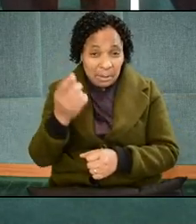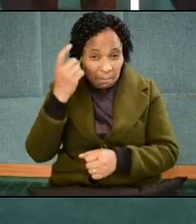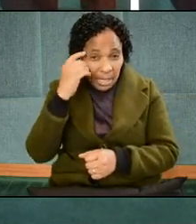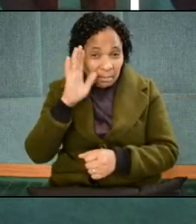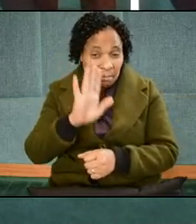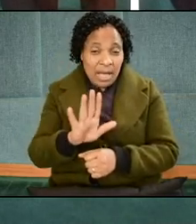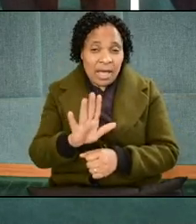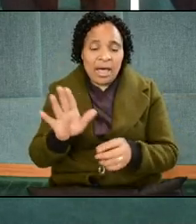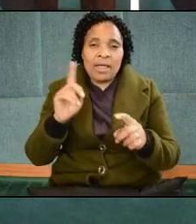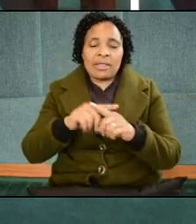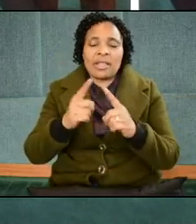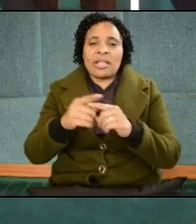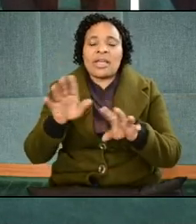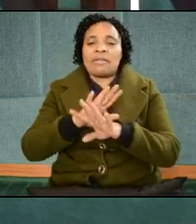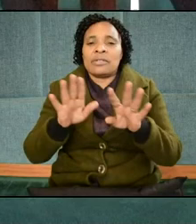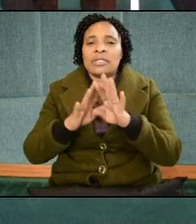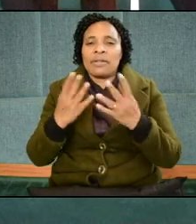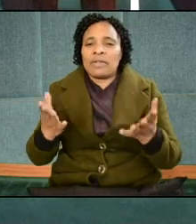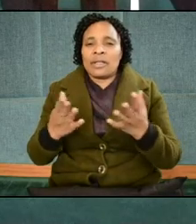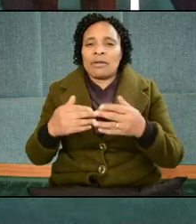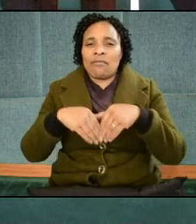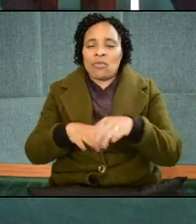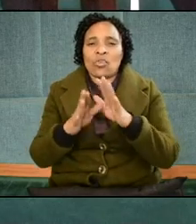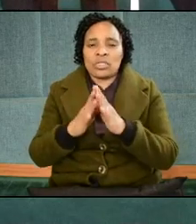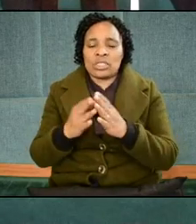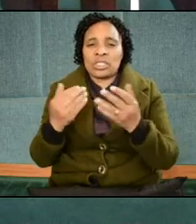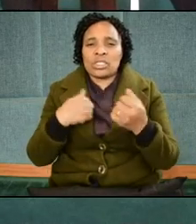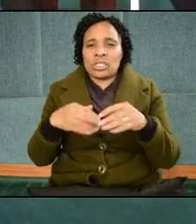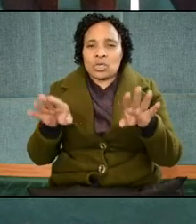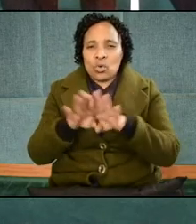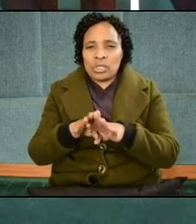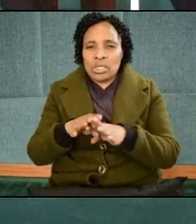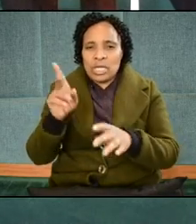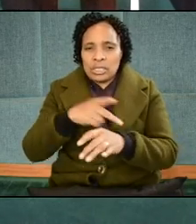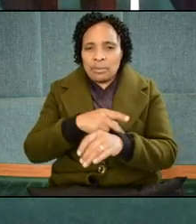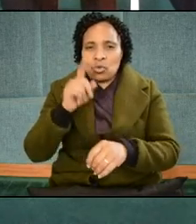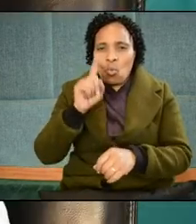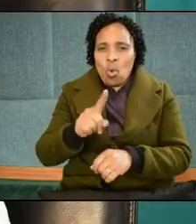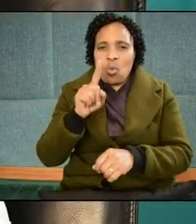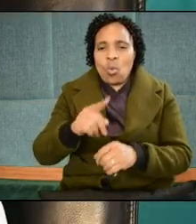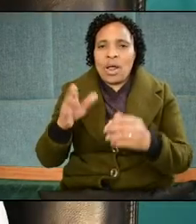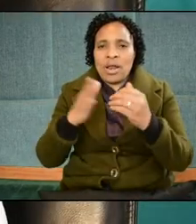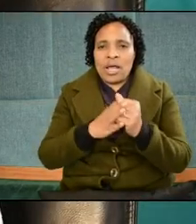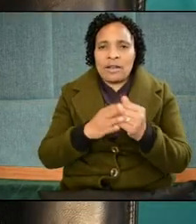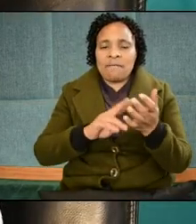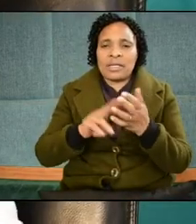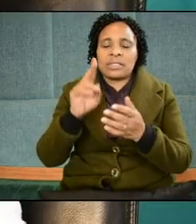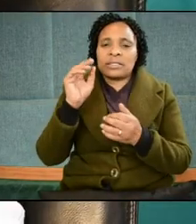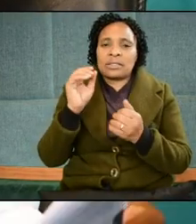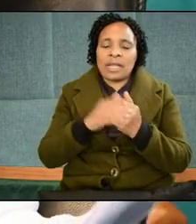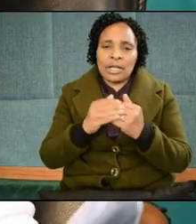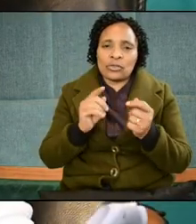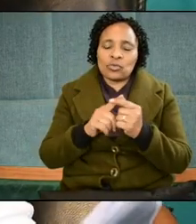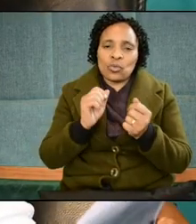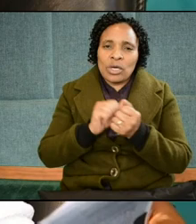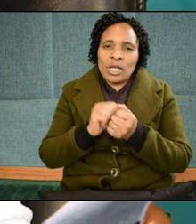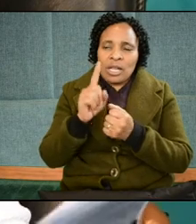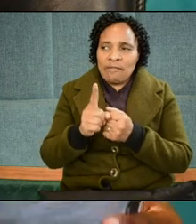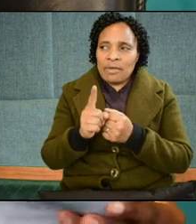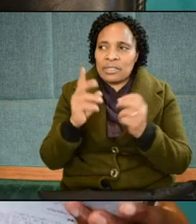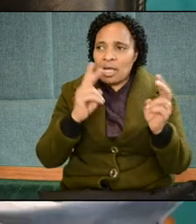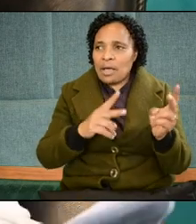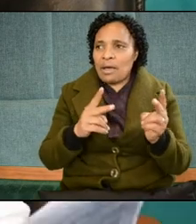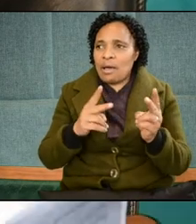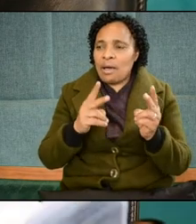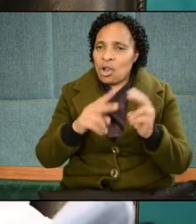and then everything else follows. So in closing, Psalm 119, verse 9 to 11, it's a common verse